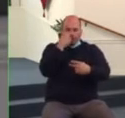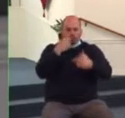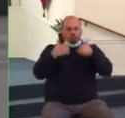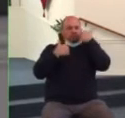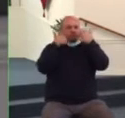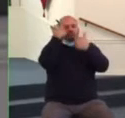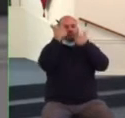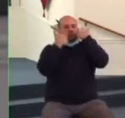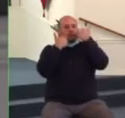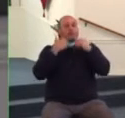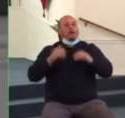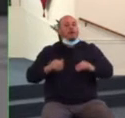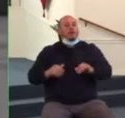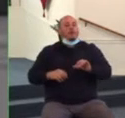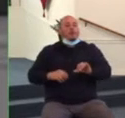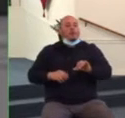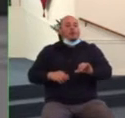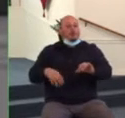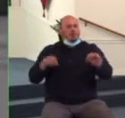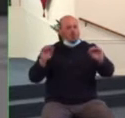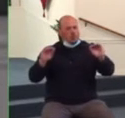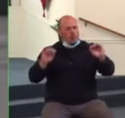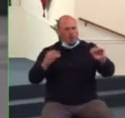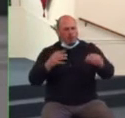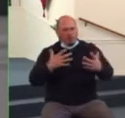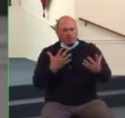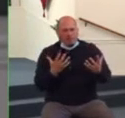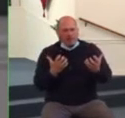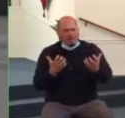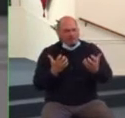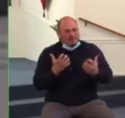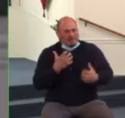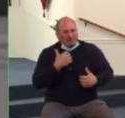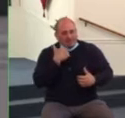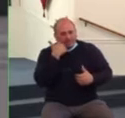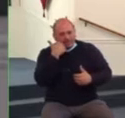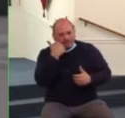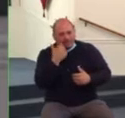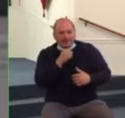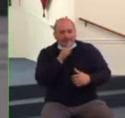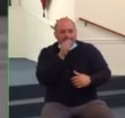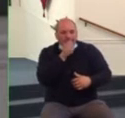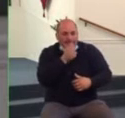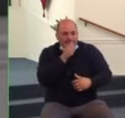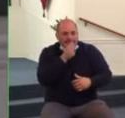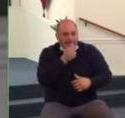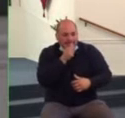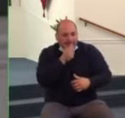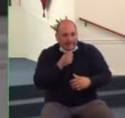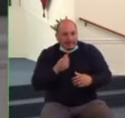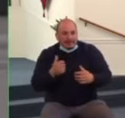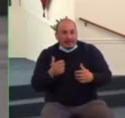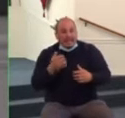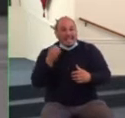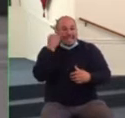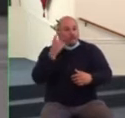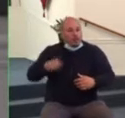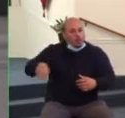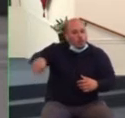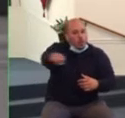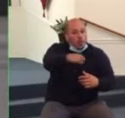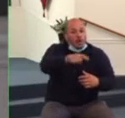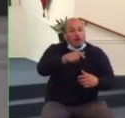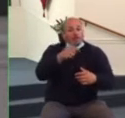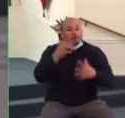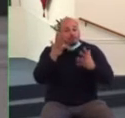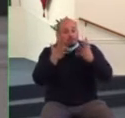for Jesus after He suffered for you, then you simply cannot follow Him. In the very early church,